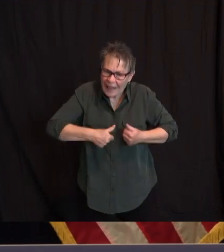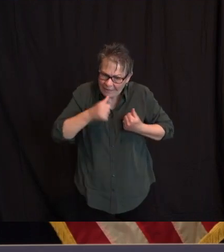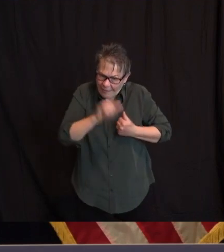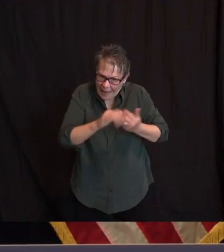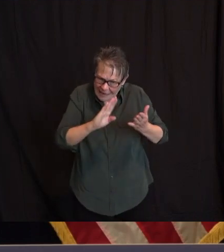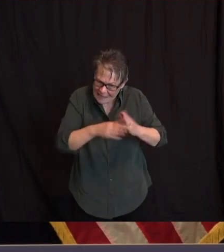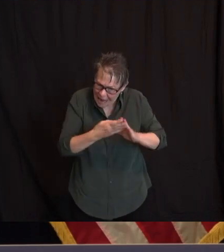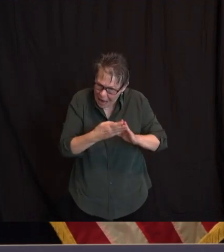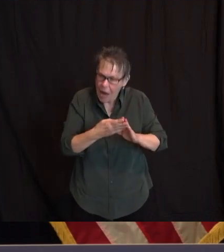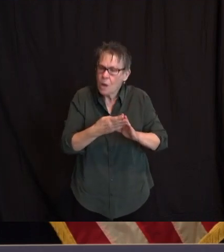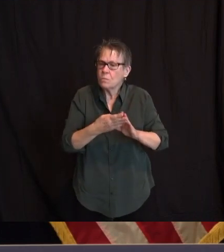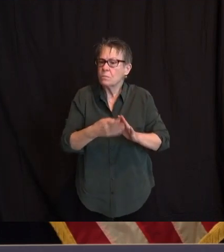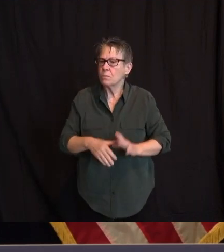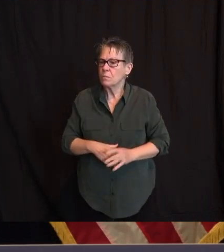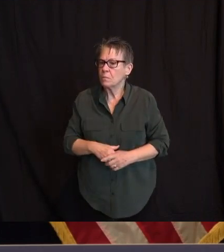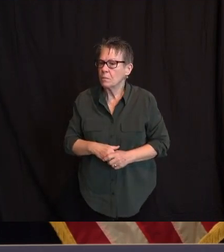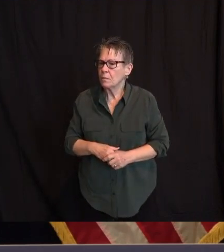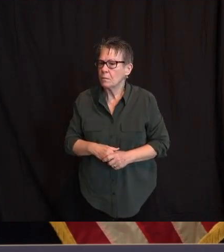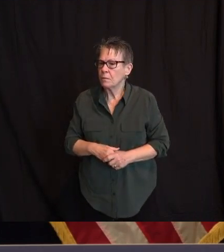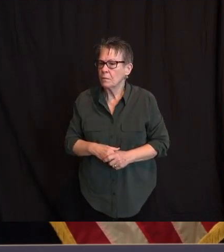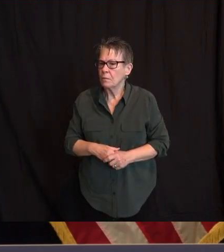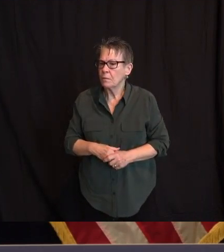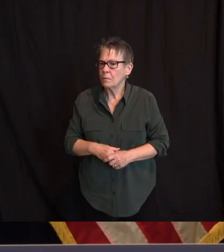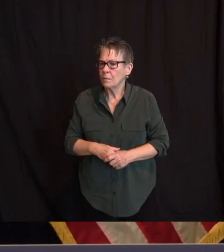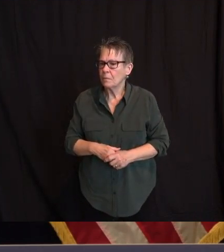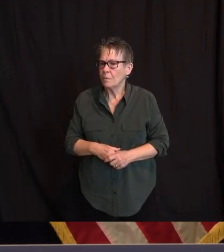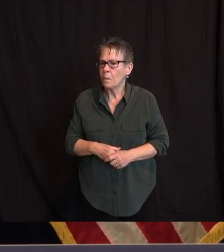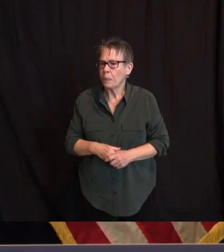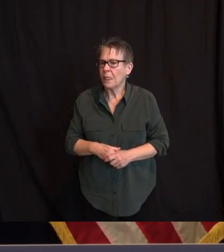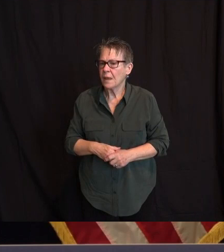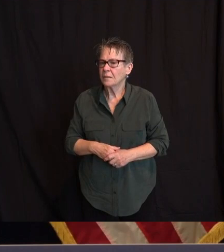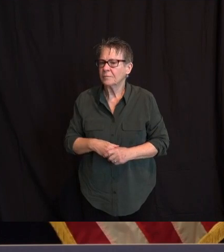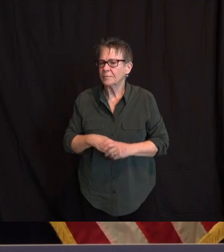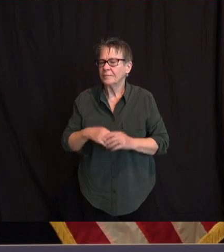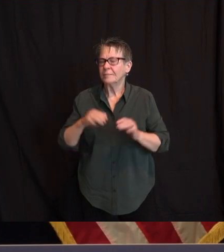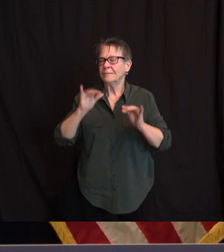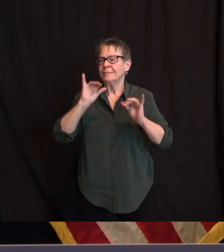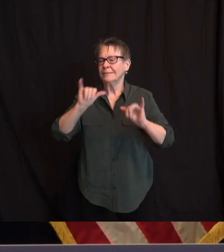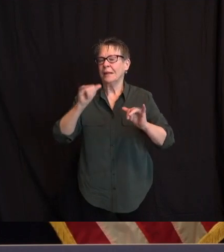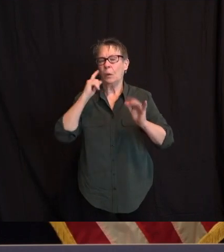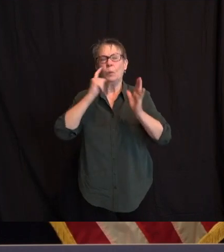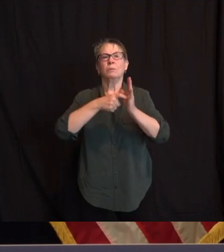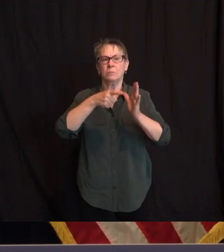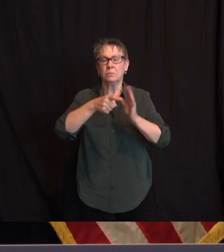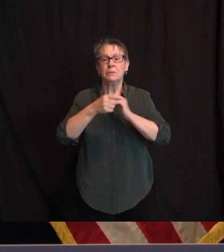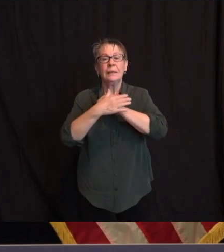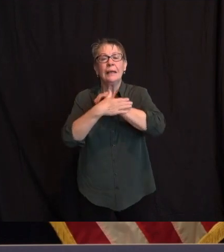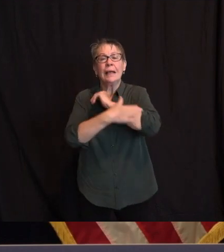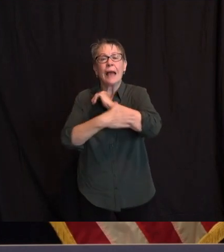Phase 2 stimulus, I'm not sure has any money gotten to anybody from the CARES Act yet for anything.